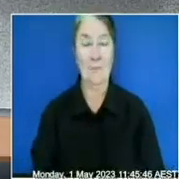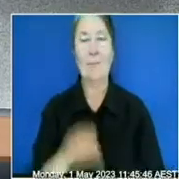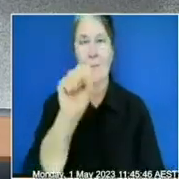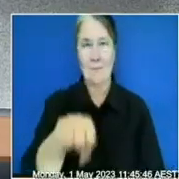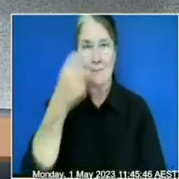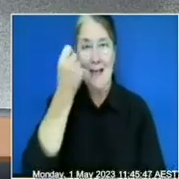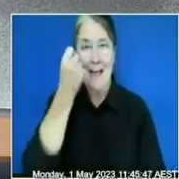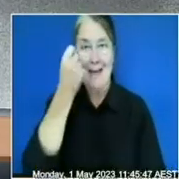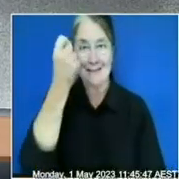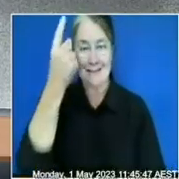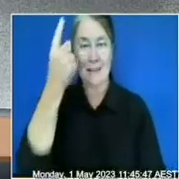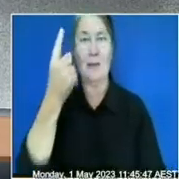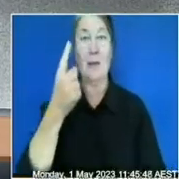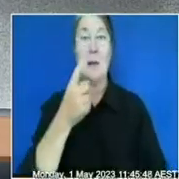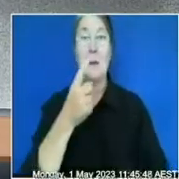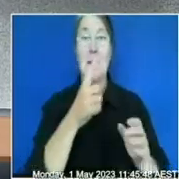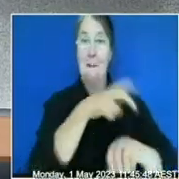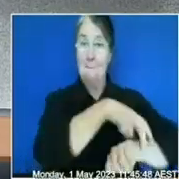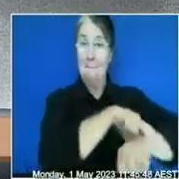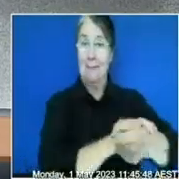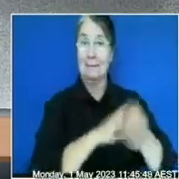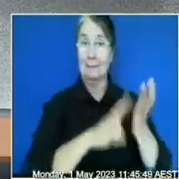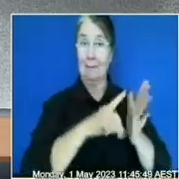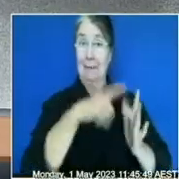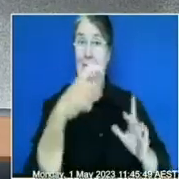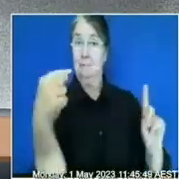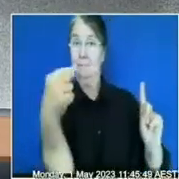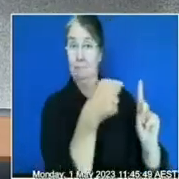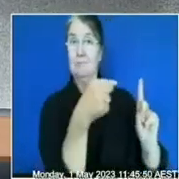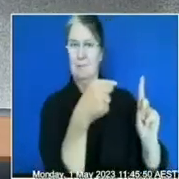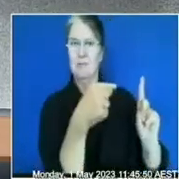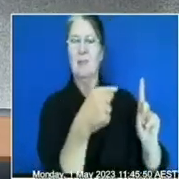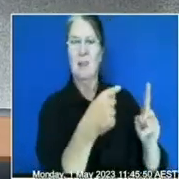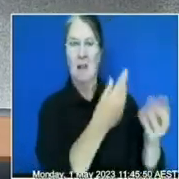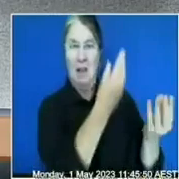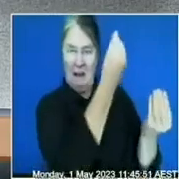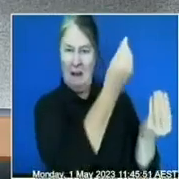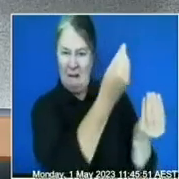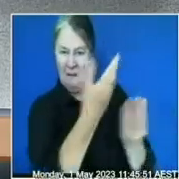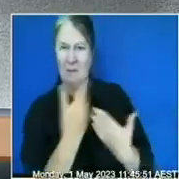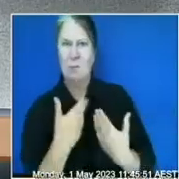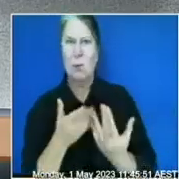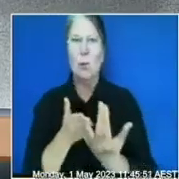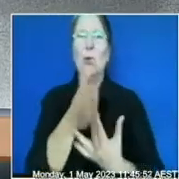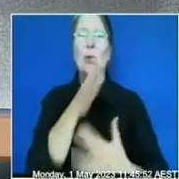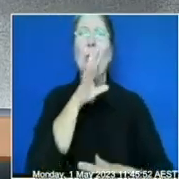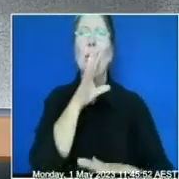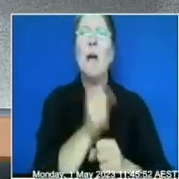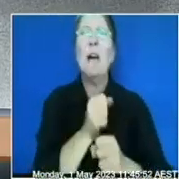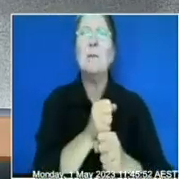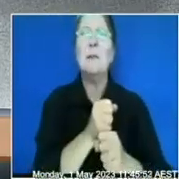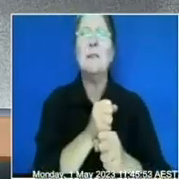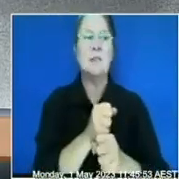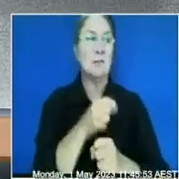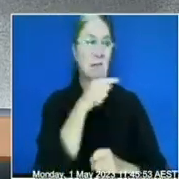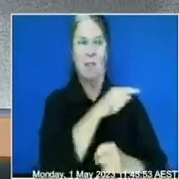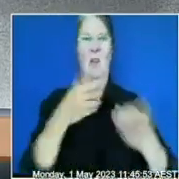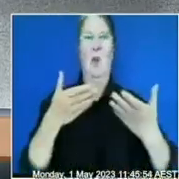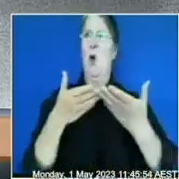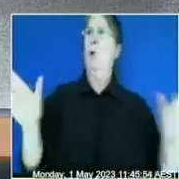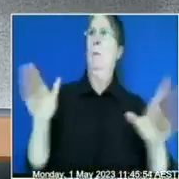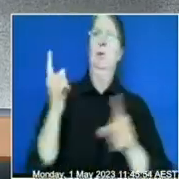that they are concerned about the demand that if they are the first responder, and although they might